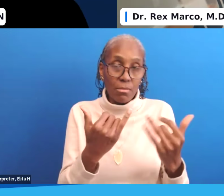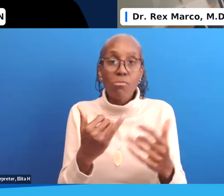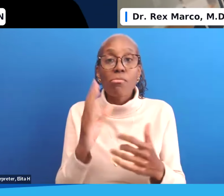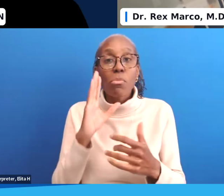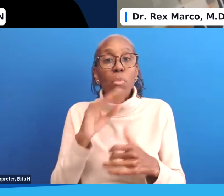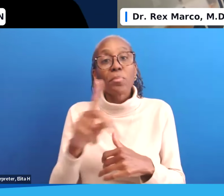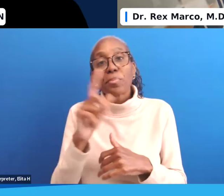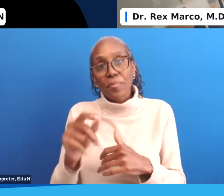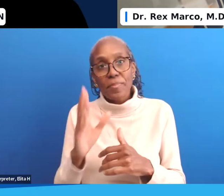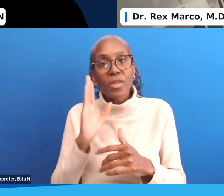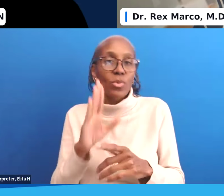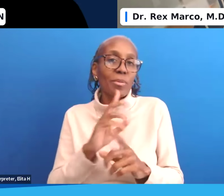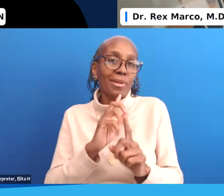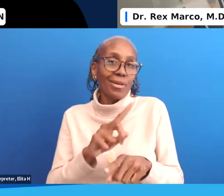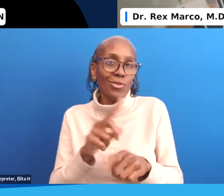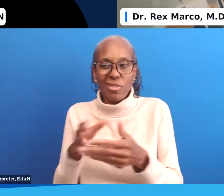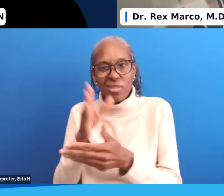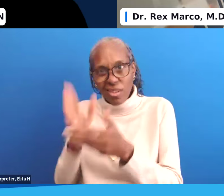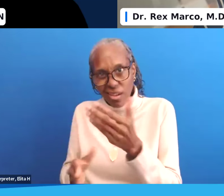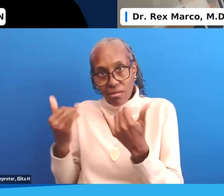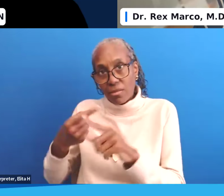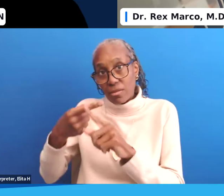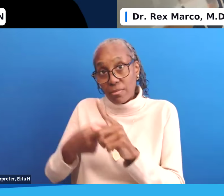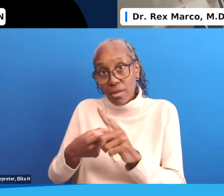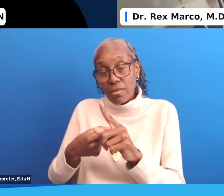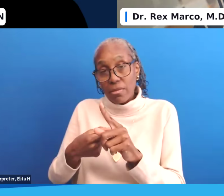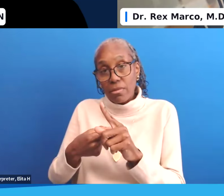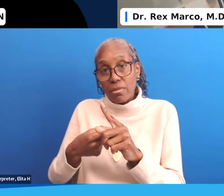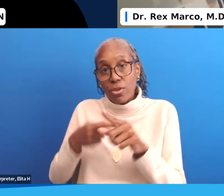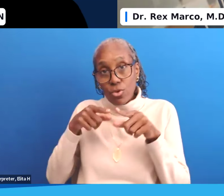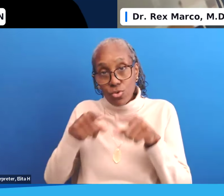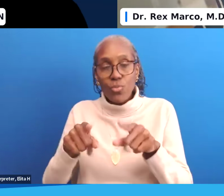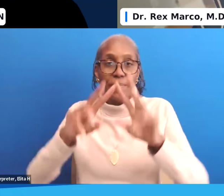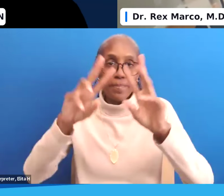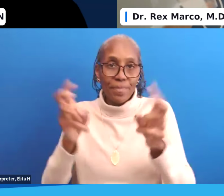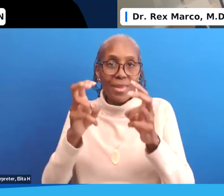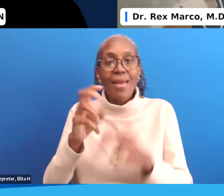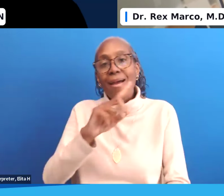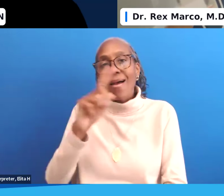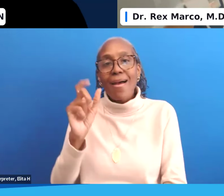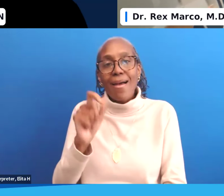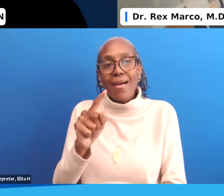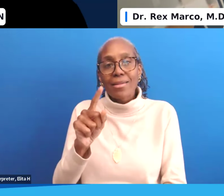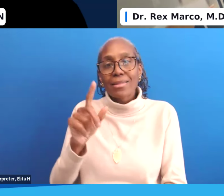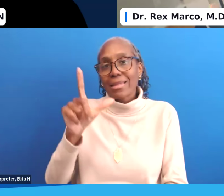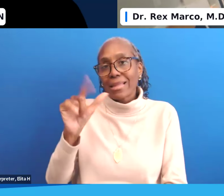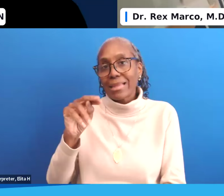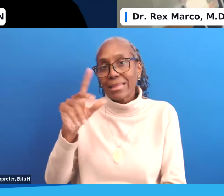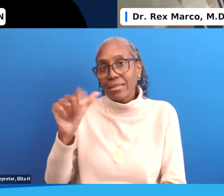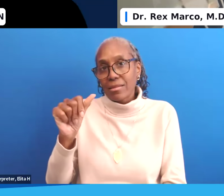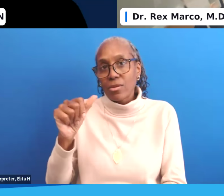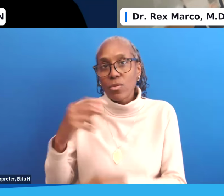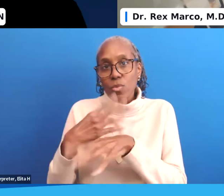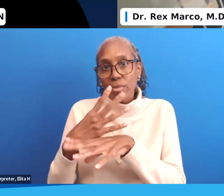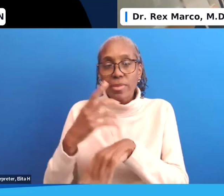that your questions will be answered at the end of the month at the Ask Linda webinar, which is the last Wednesday of the month